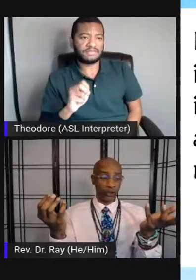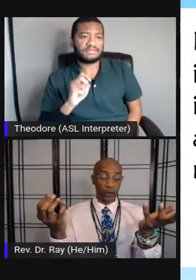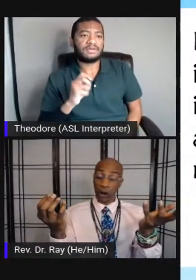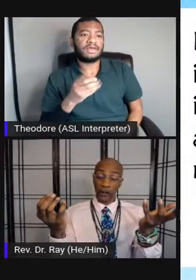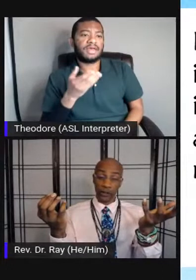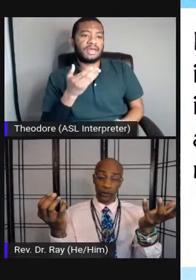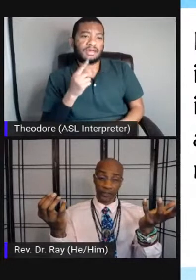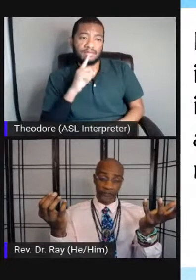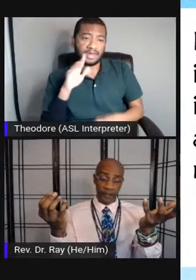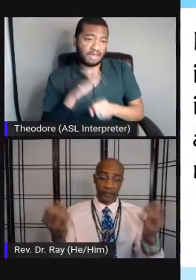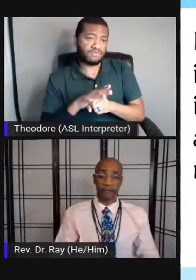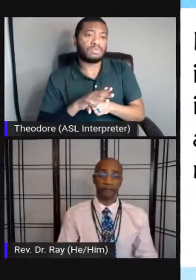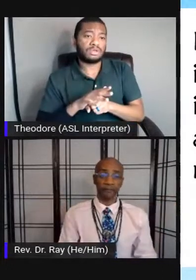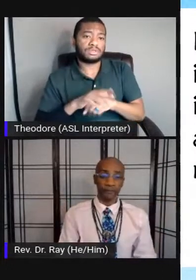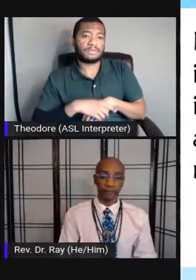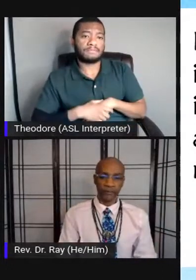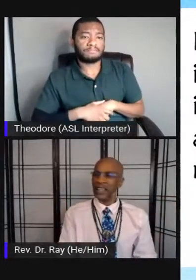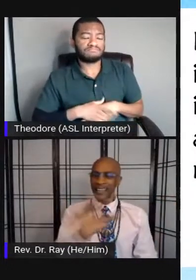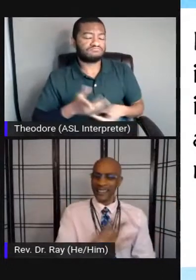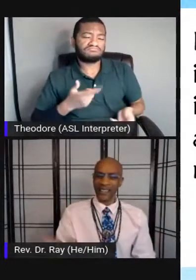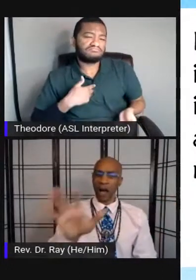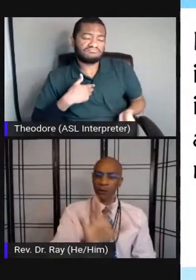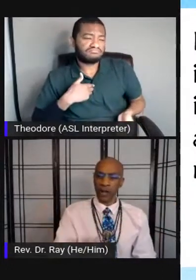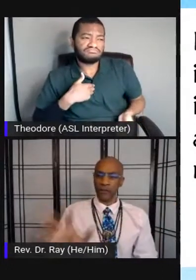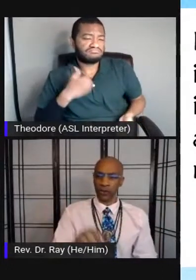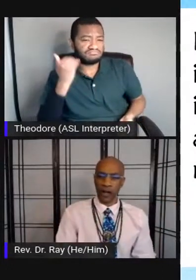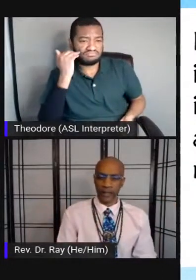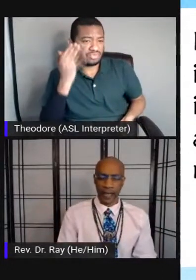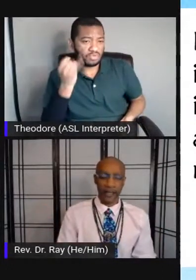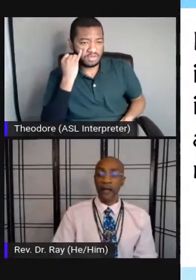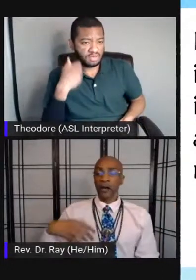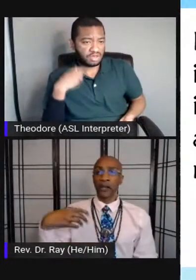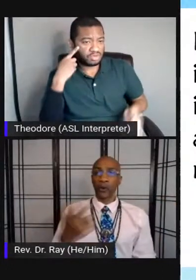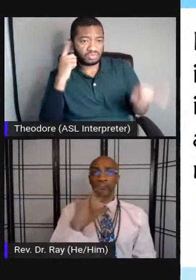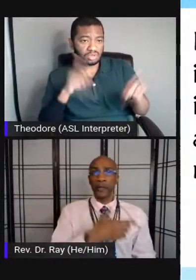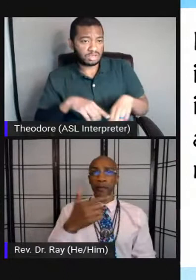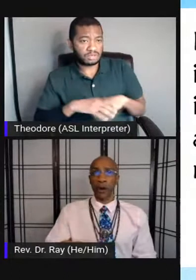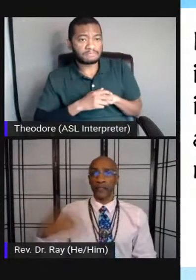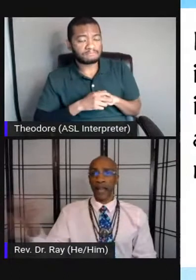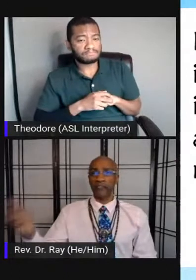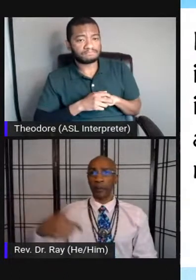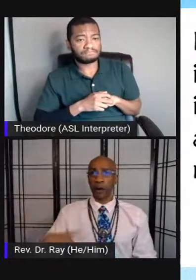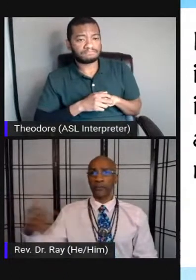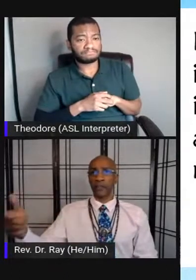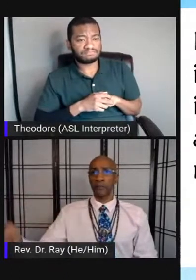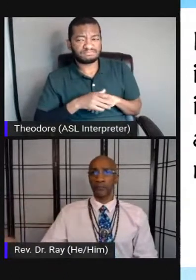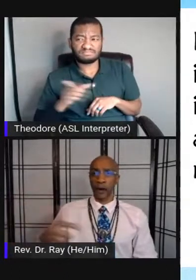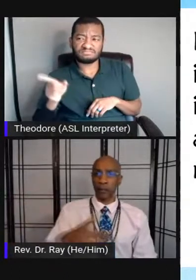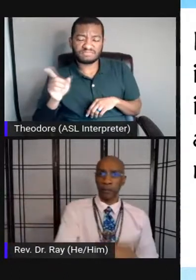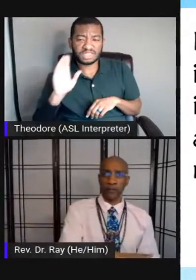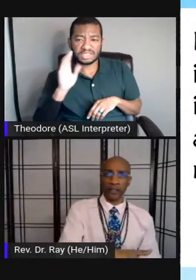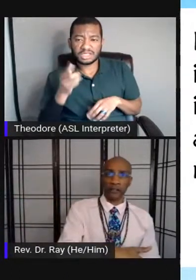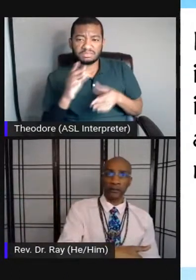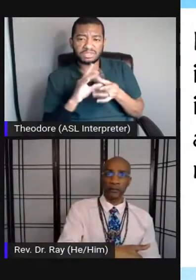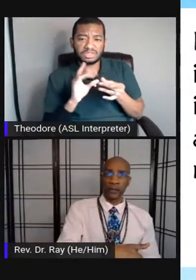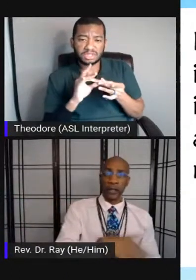need to do regarding truth and faith. Because this almost comes across as, in order for me to be perfect, I have to be perfect before I can